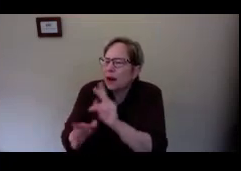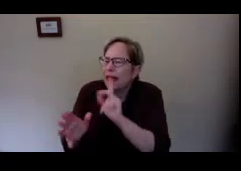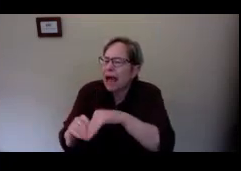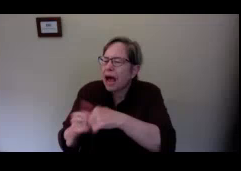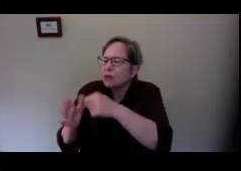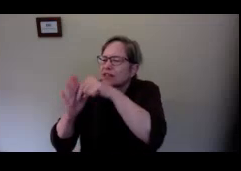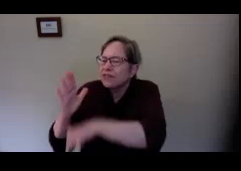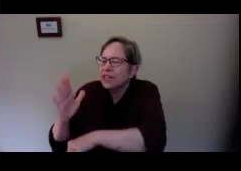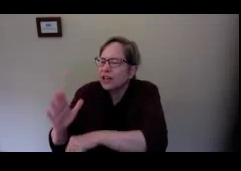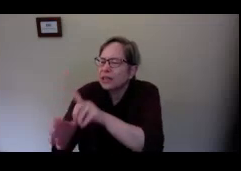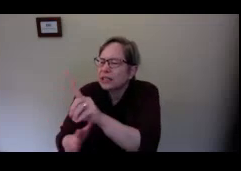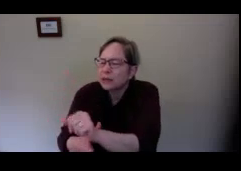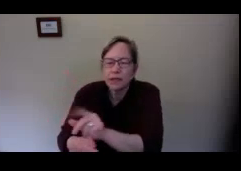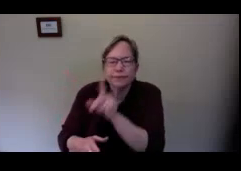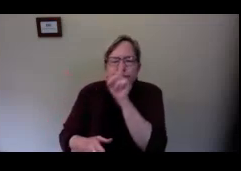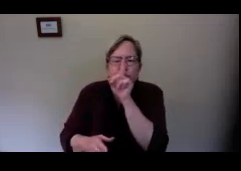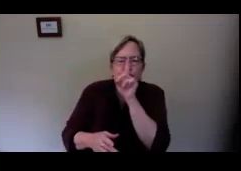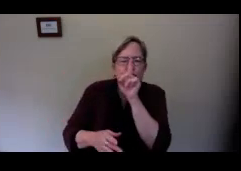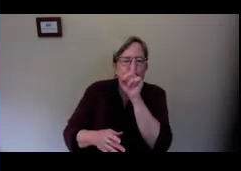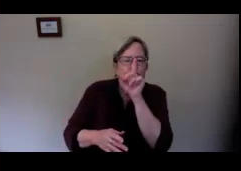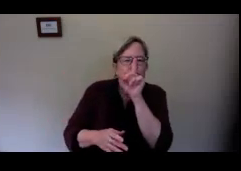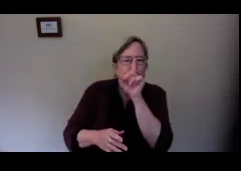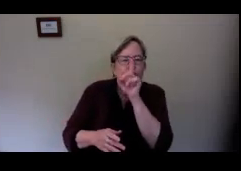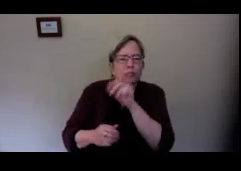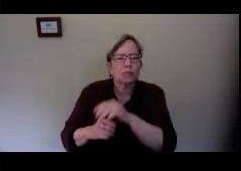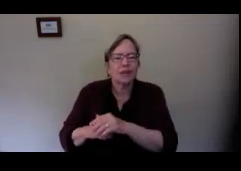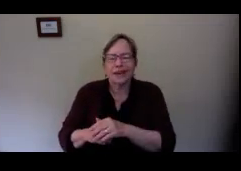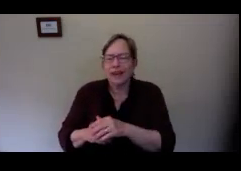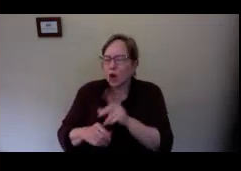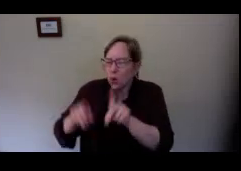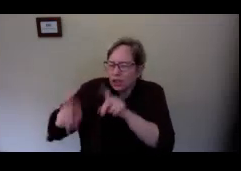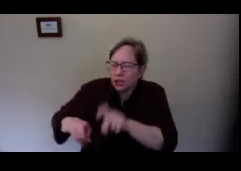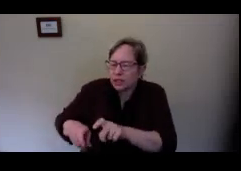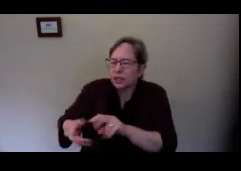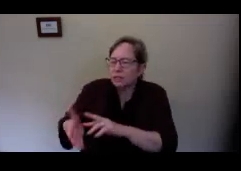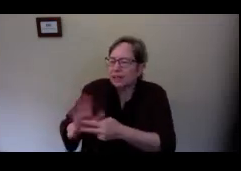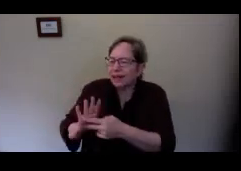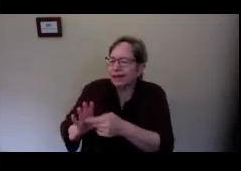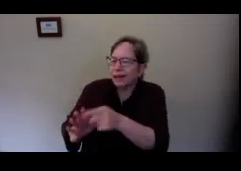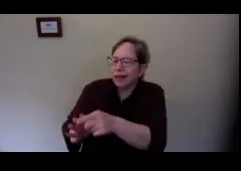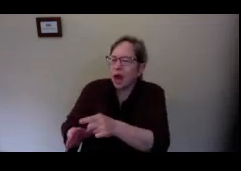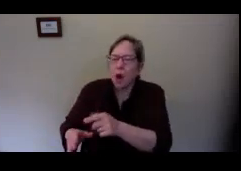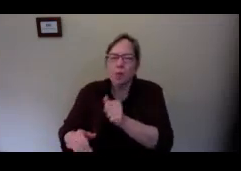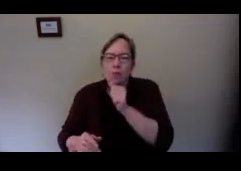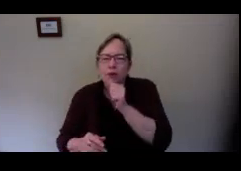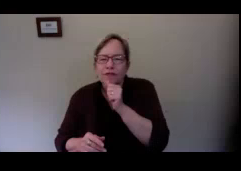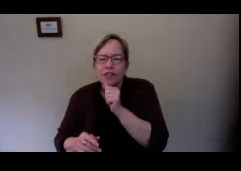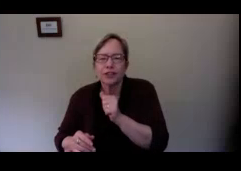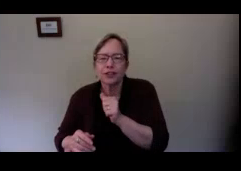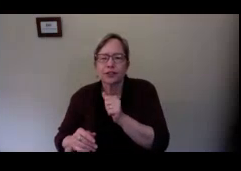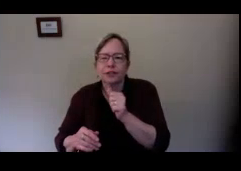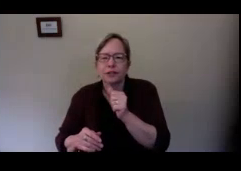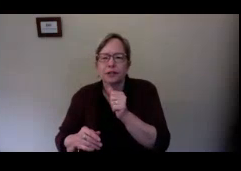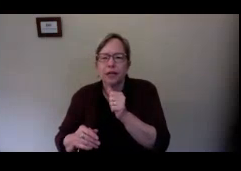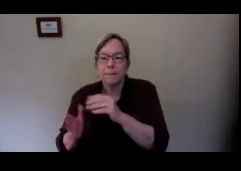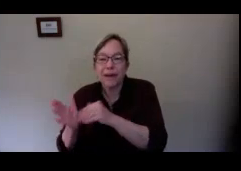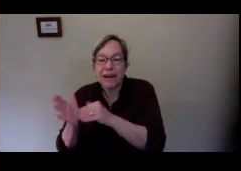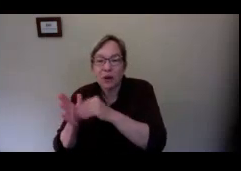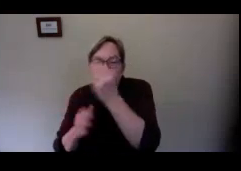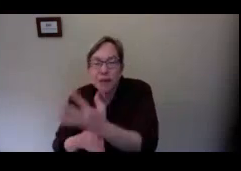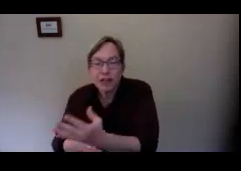to disclose privileged medical information. You cannot ask to see medical records, of course, and you cannot ask a tenant if